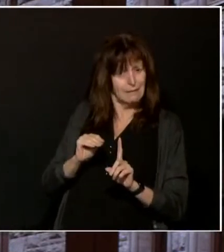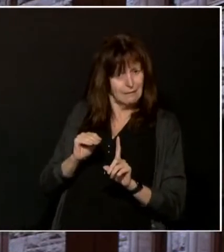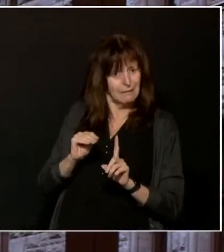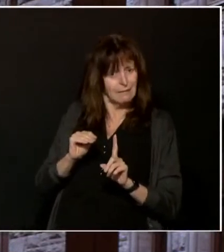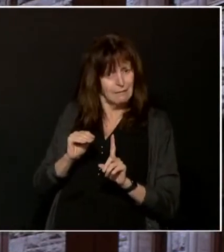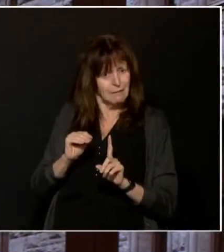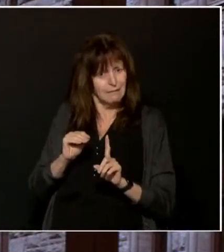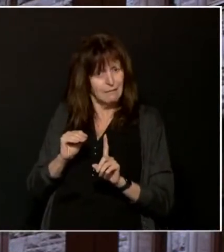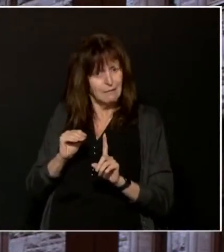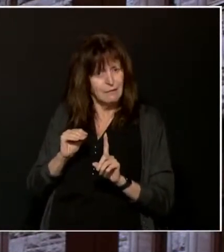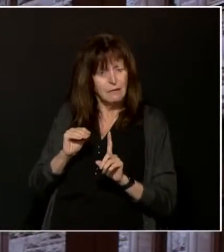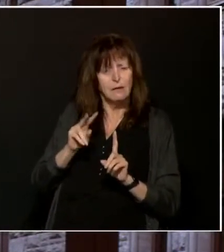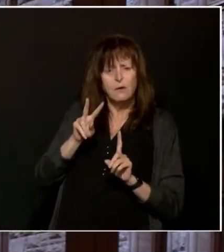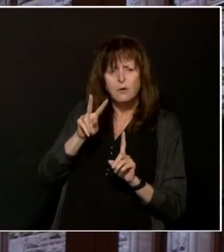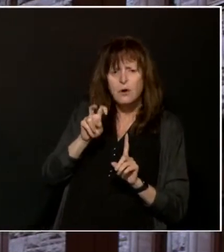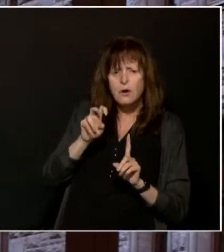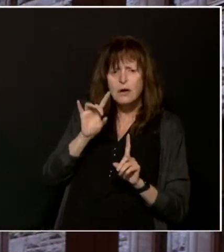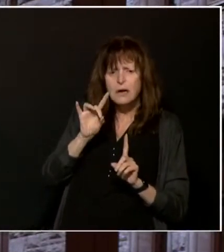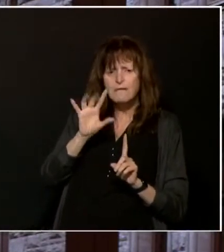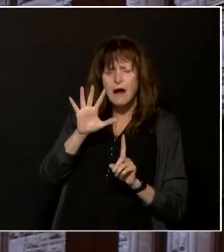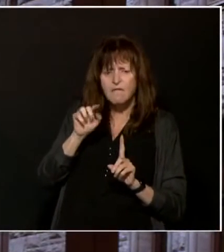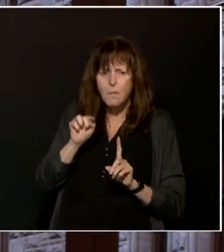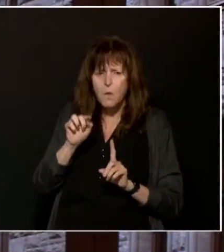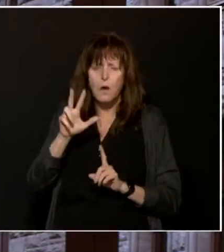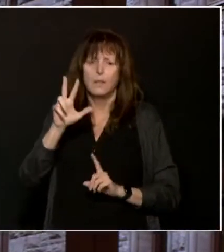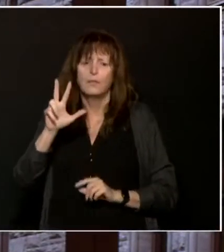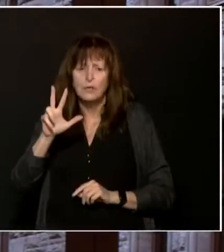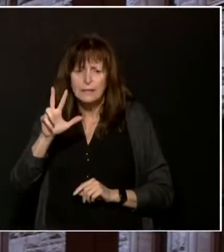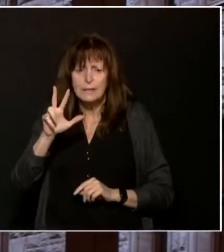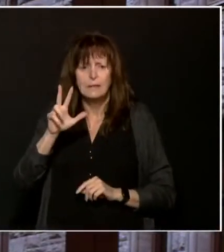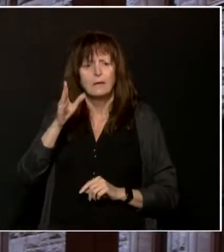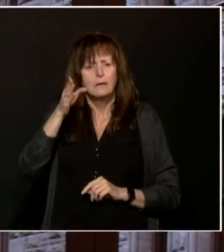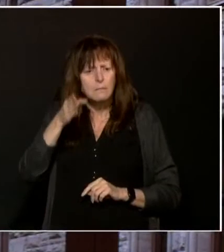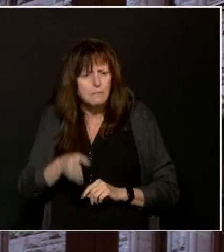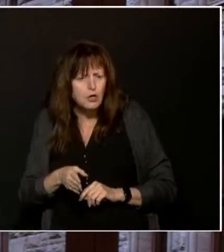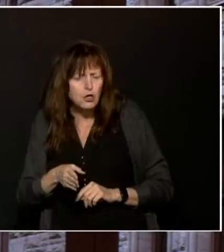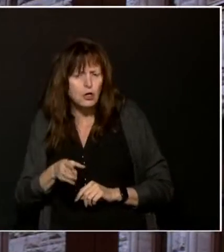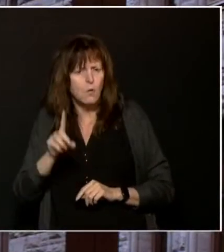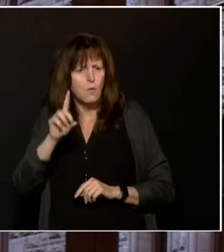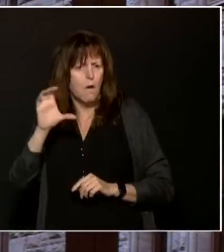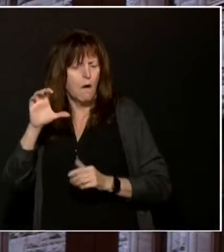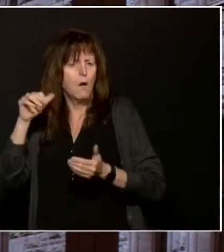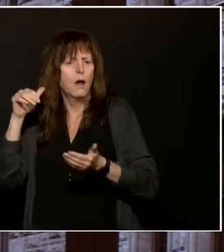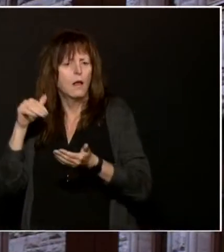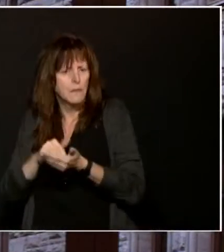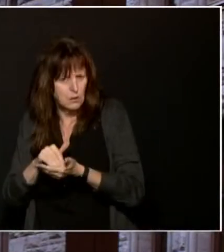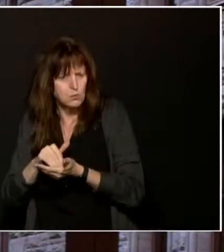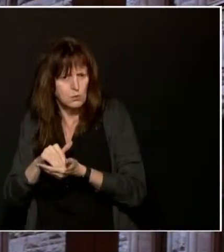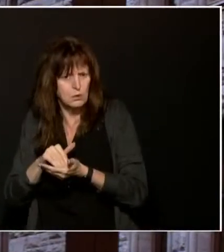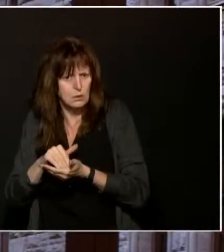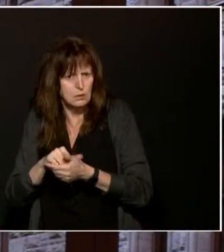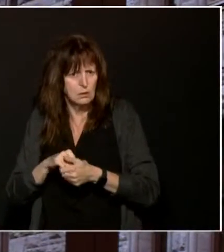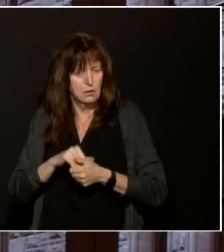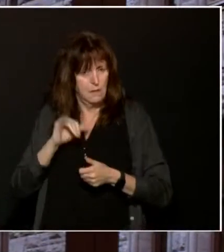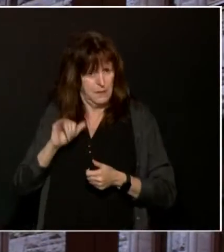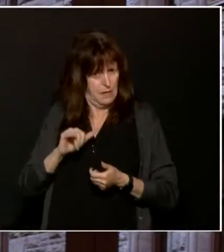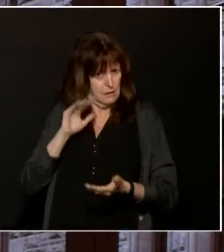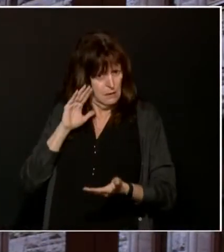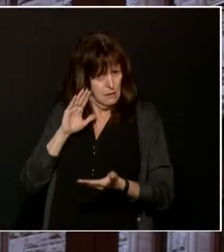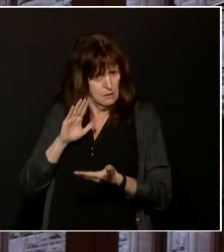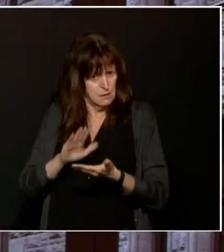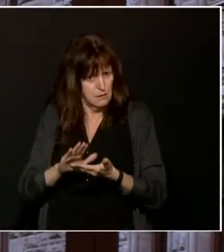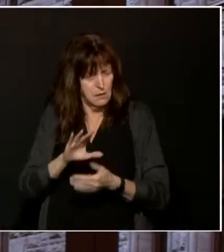per 100,000 in the province of Ontario. The R effective is down to 0.82. This is really good